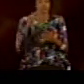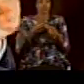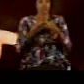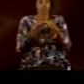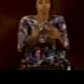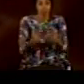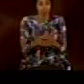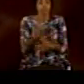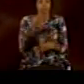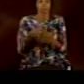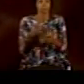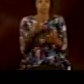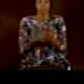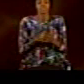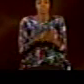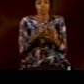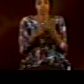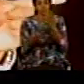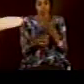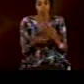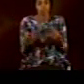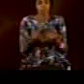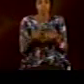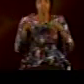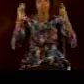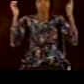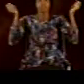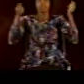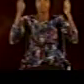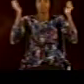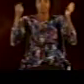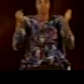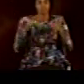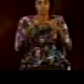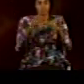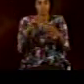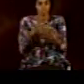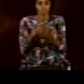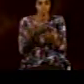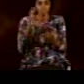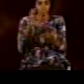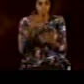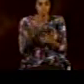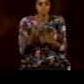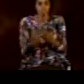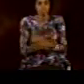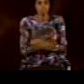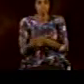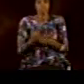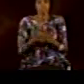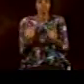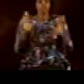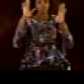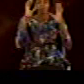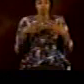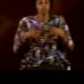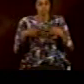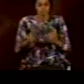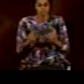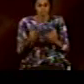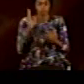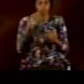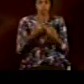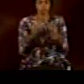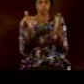As this celebration continues over the six-day period, let's talk to the Lord in prayer. Call upon the name of the Lord.